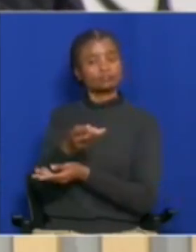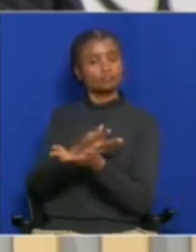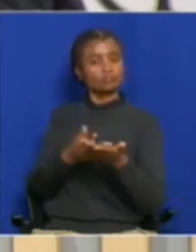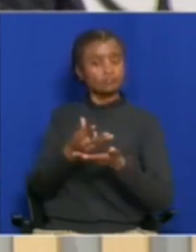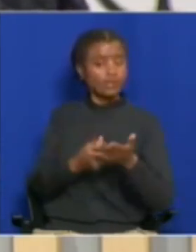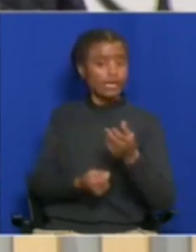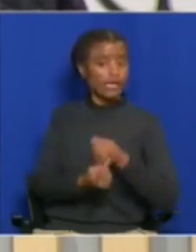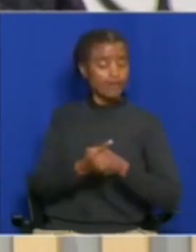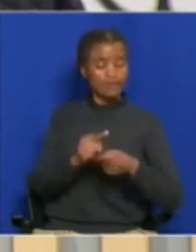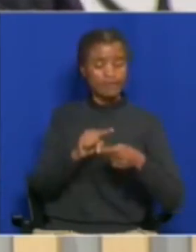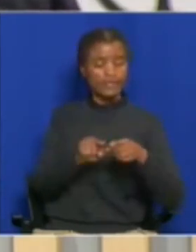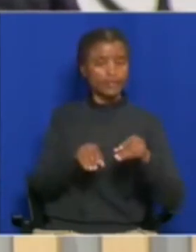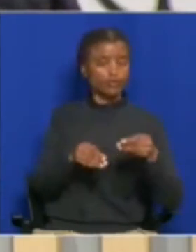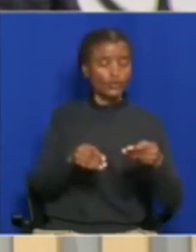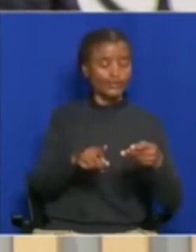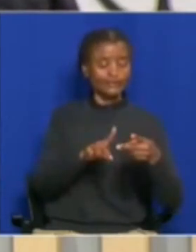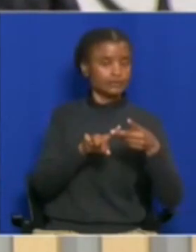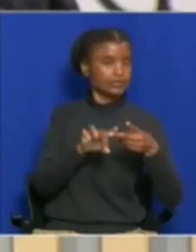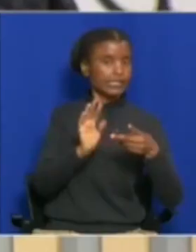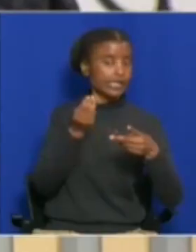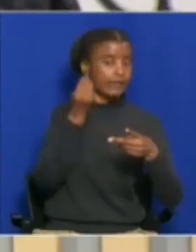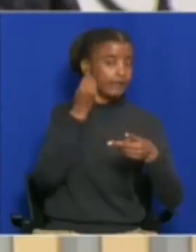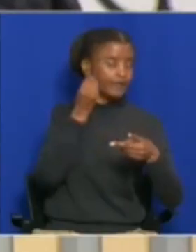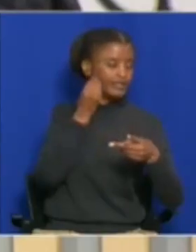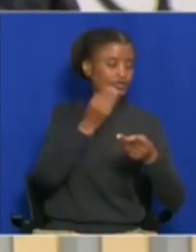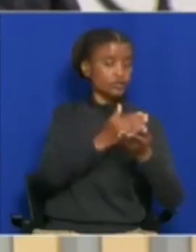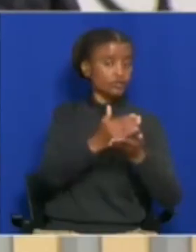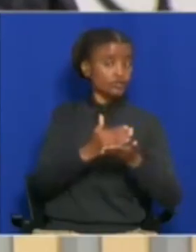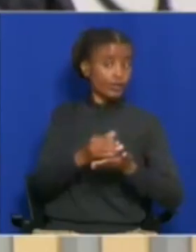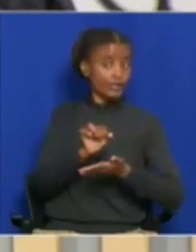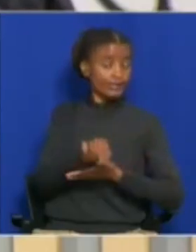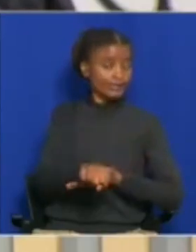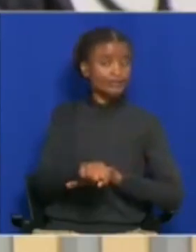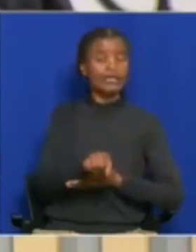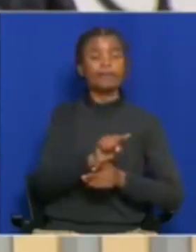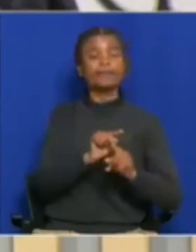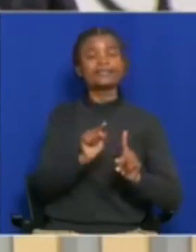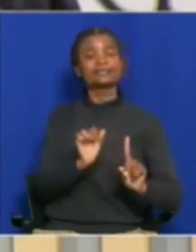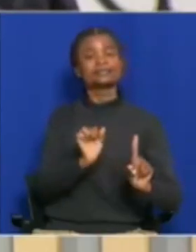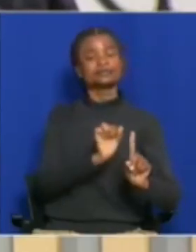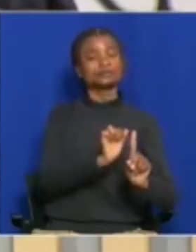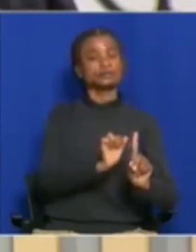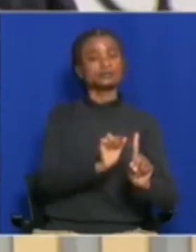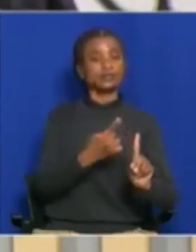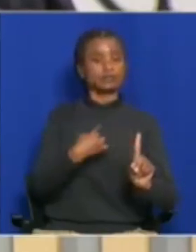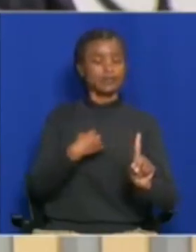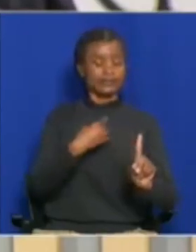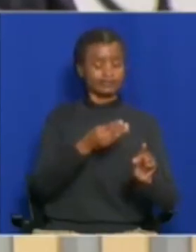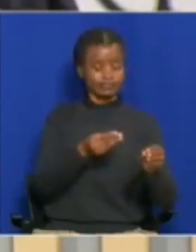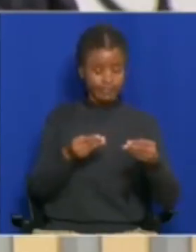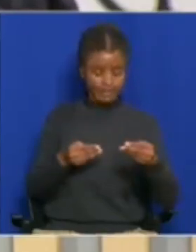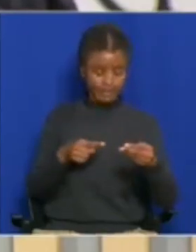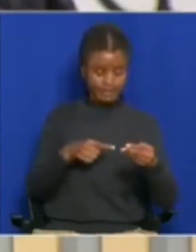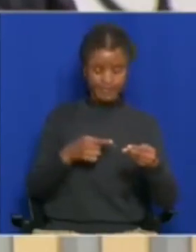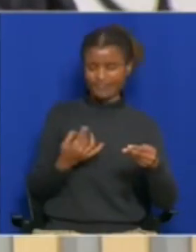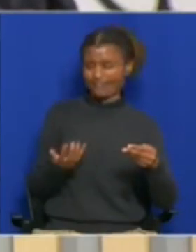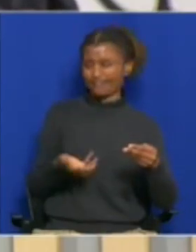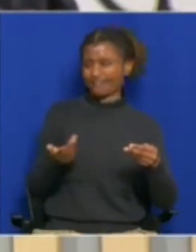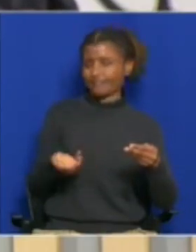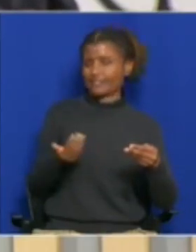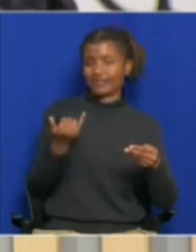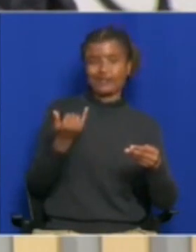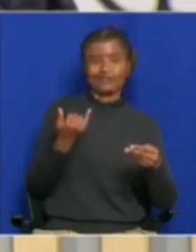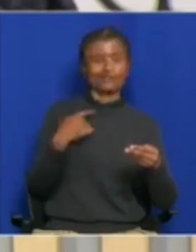is shared. I did not take his to be just the test of a subjective mind of just a